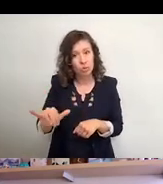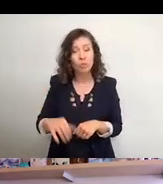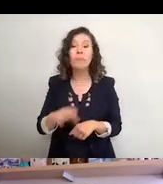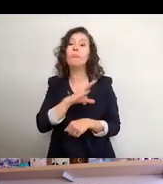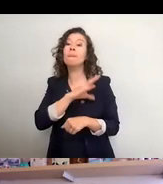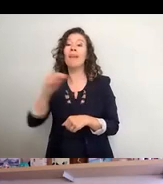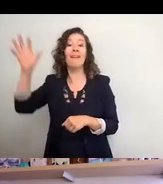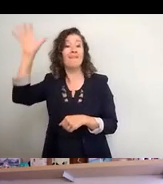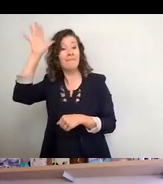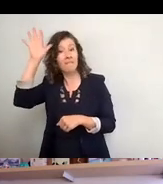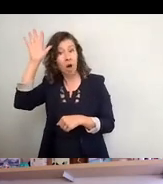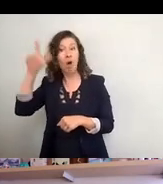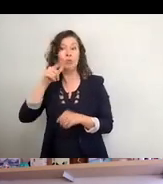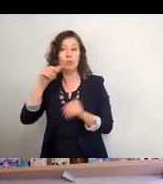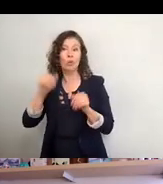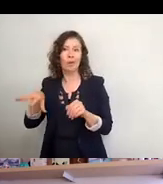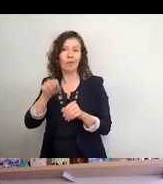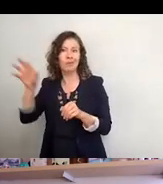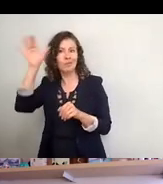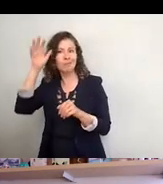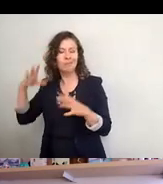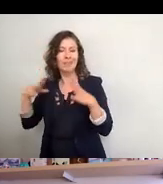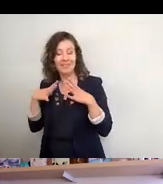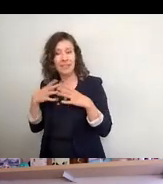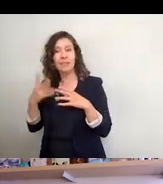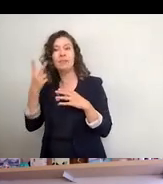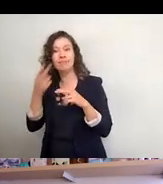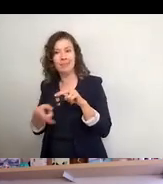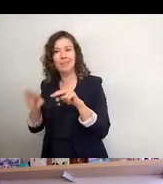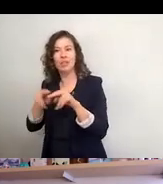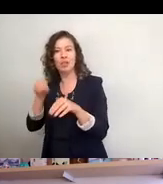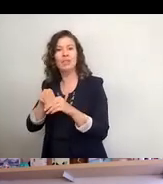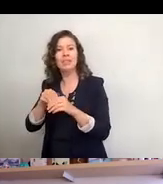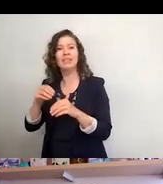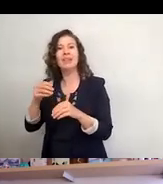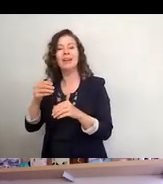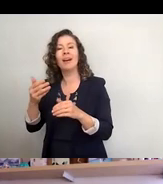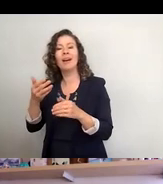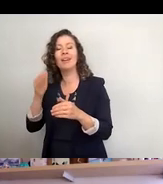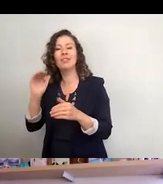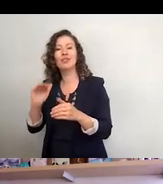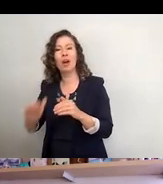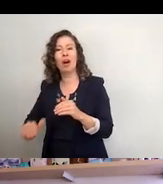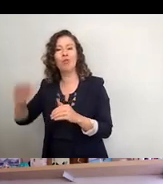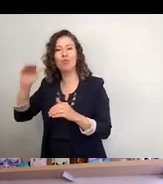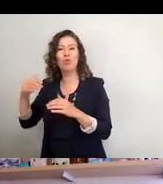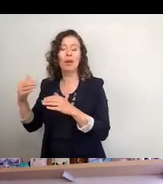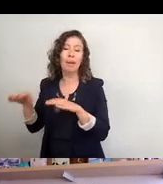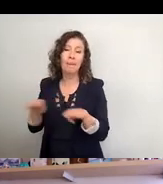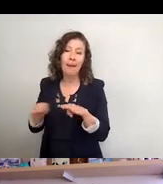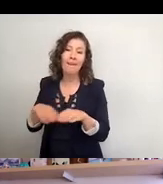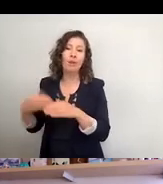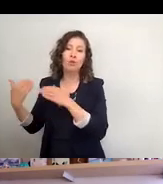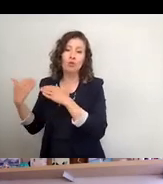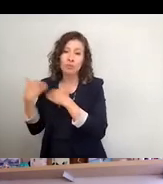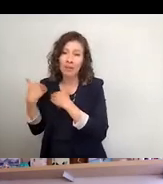are able to take paternity leave, there are increases in child rearing responsibilities and behaviors.